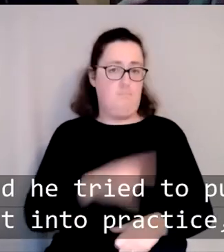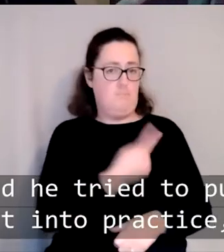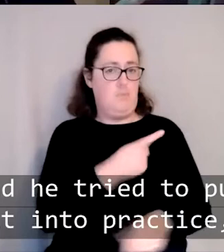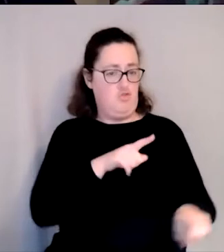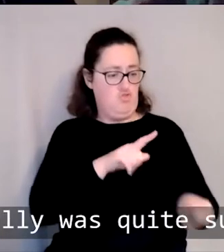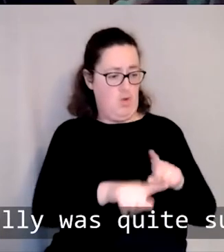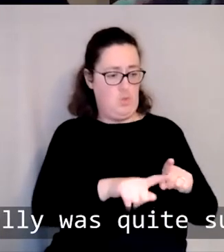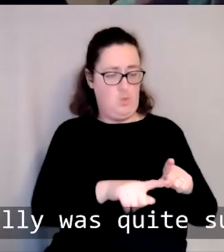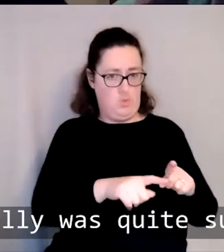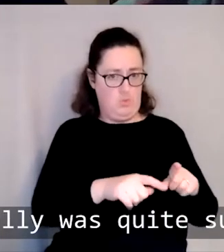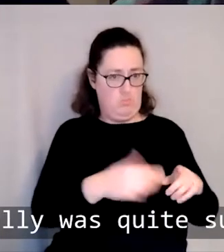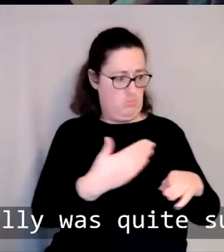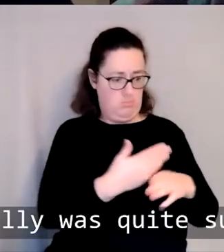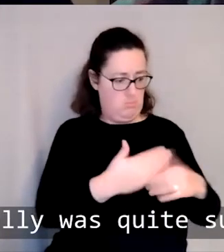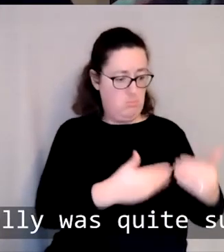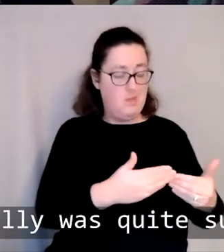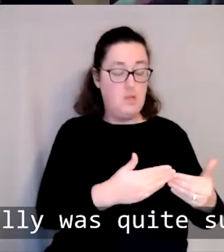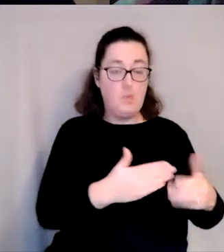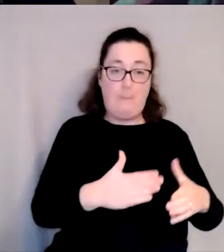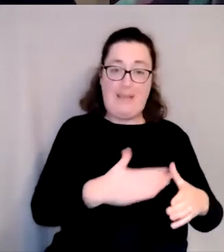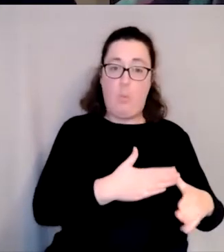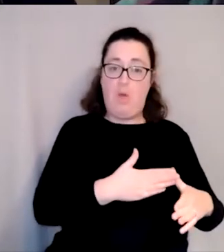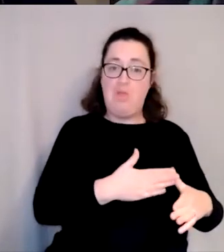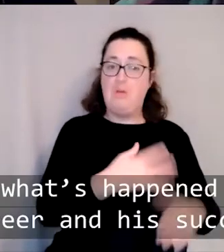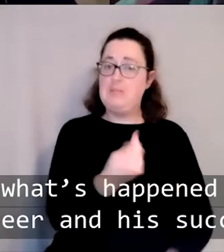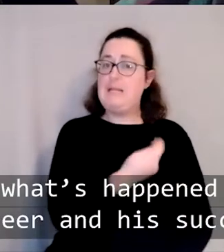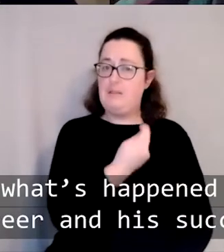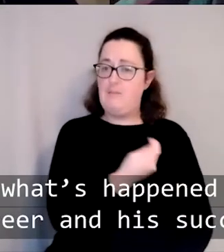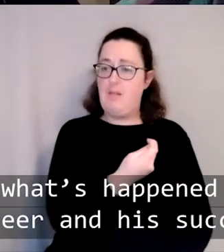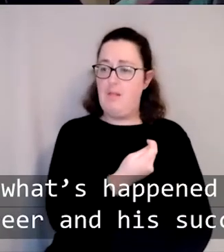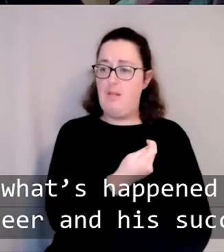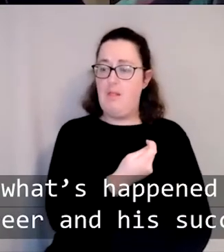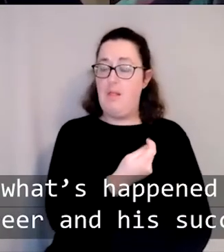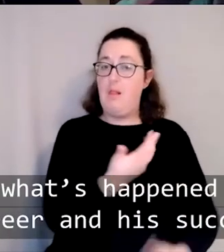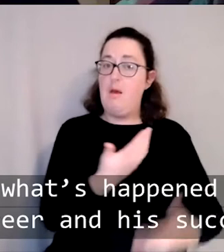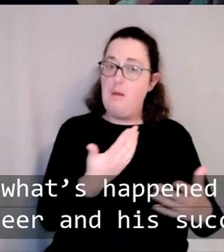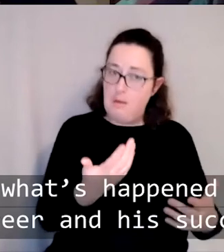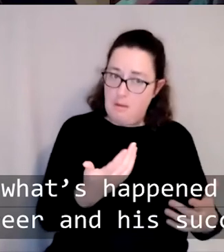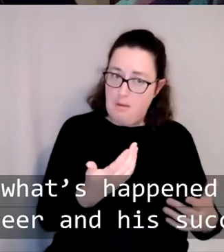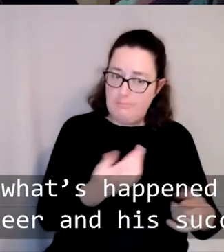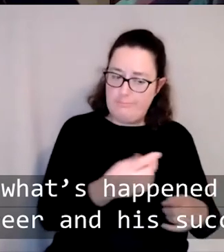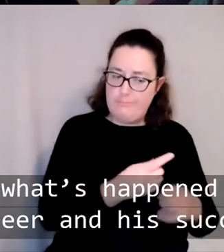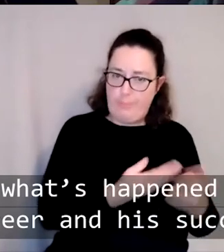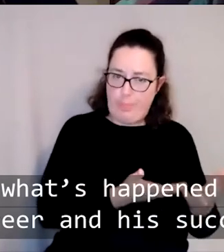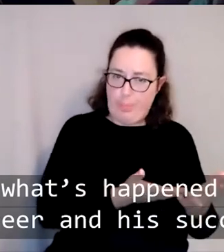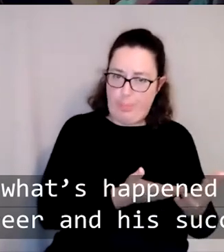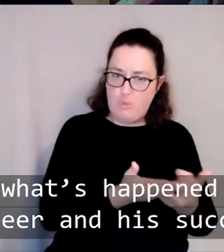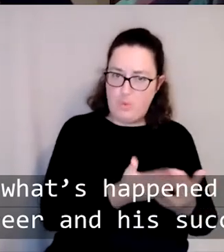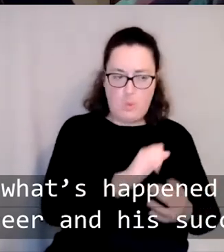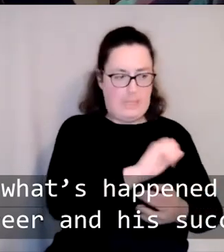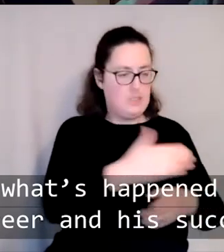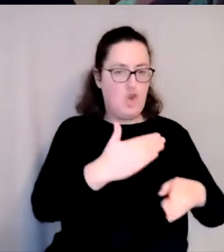into practice. And initially was quite successful. But of course, what's happened, throughout his career